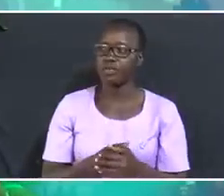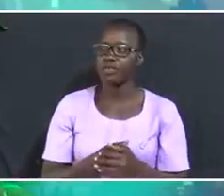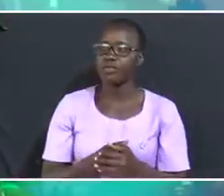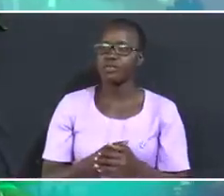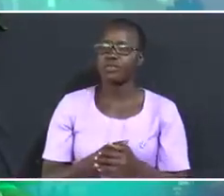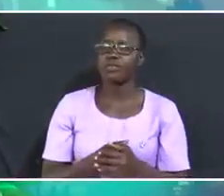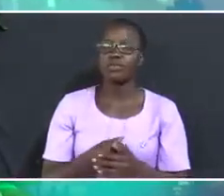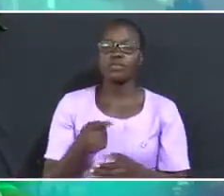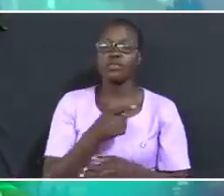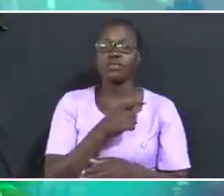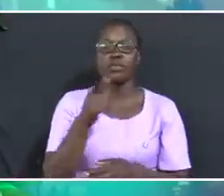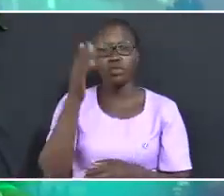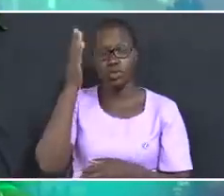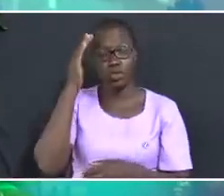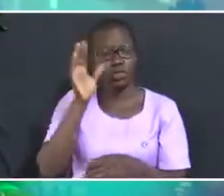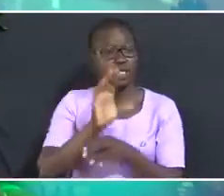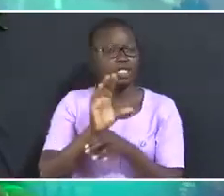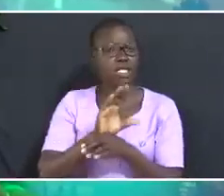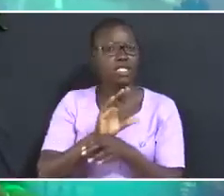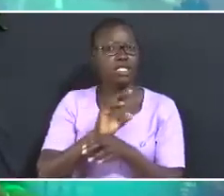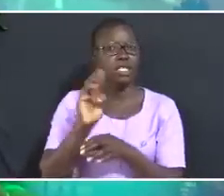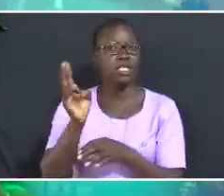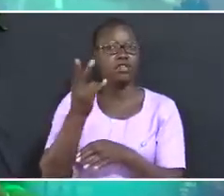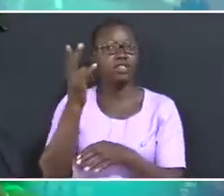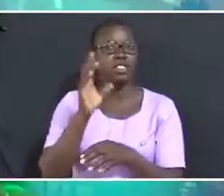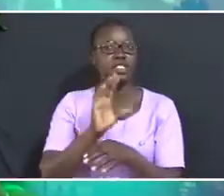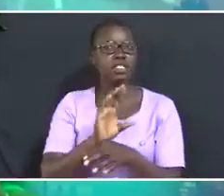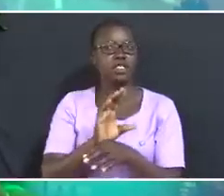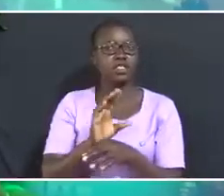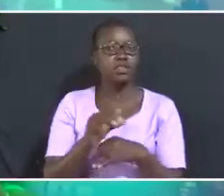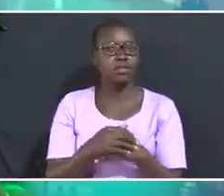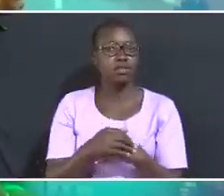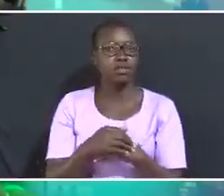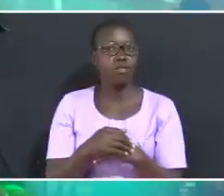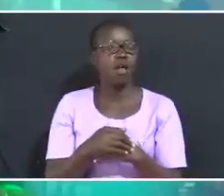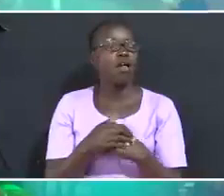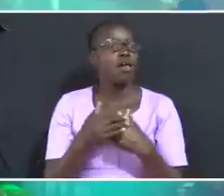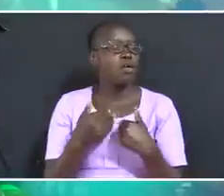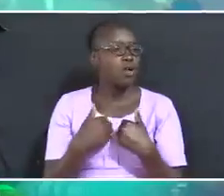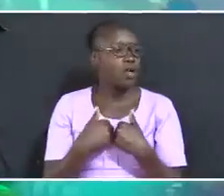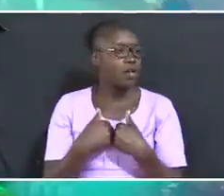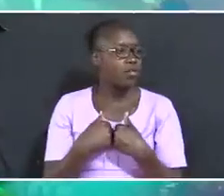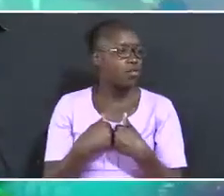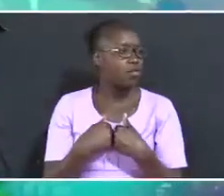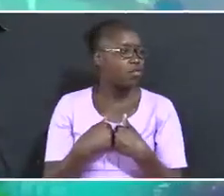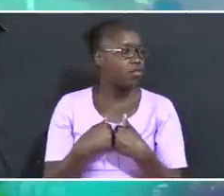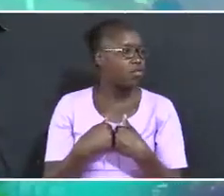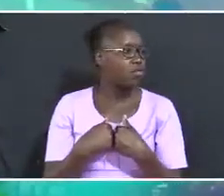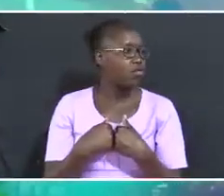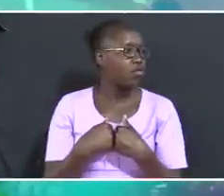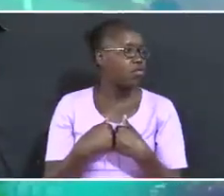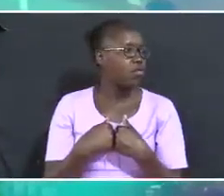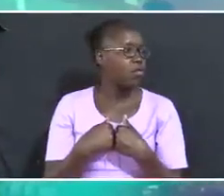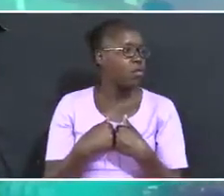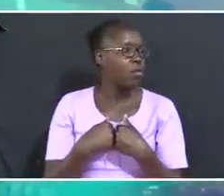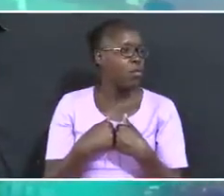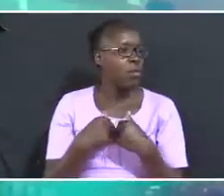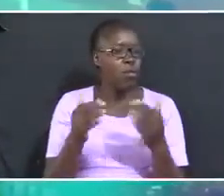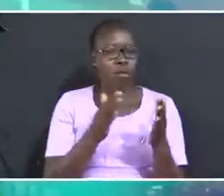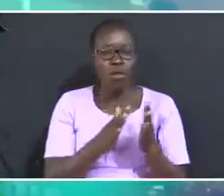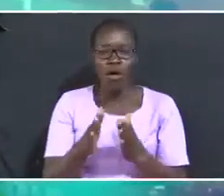For you who know this church, the Seventh-day Adventist Church, we have plans for